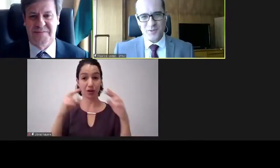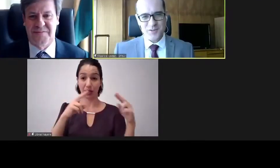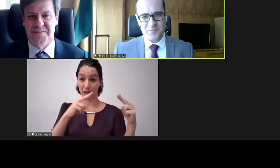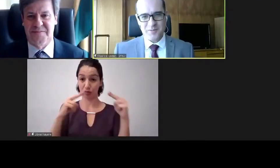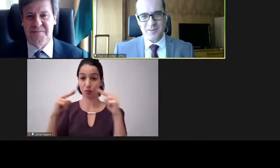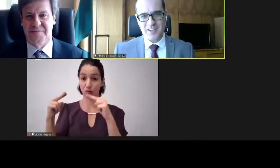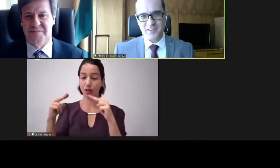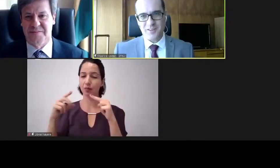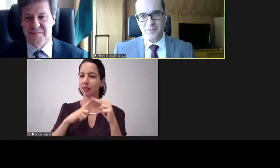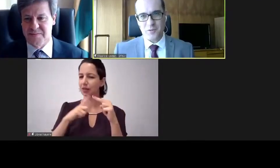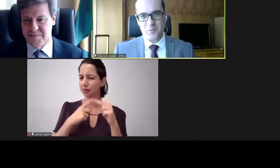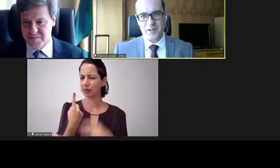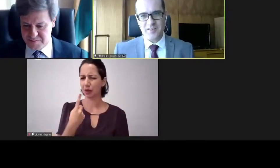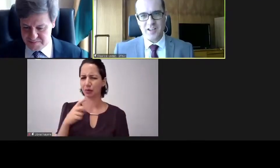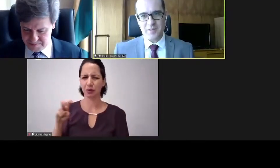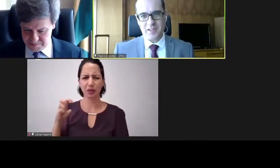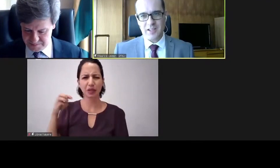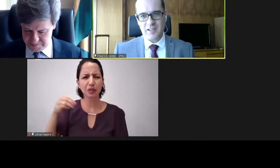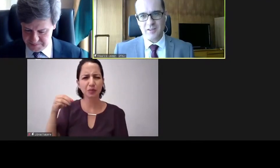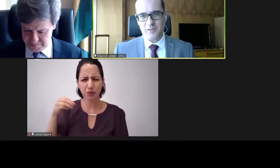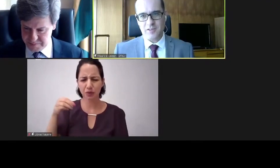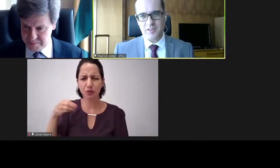Authorities in this subject. So